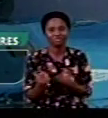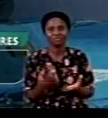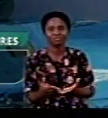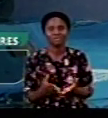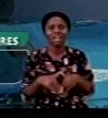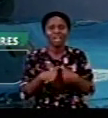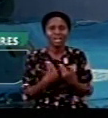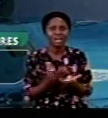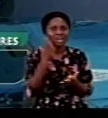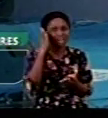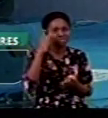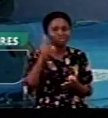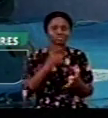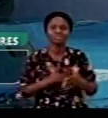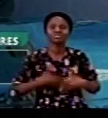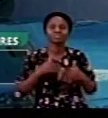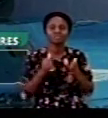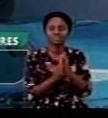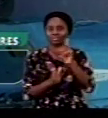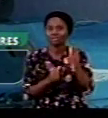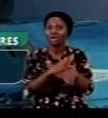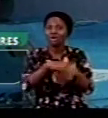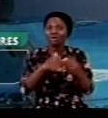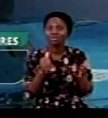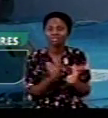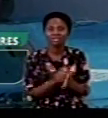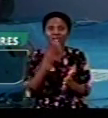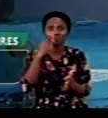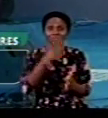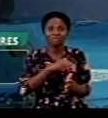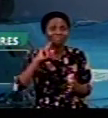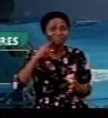them. We don't walk in that direction anymore. And